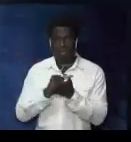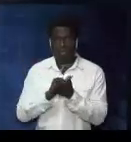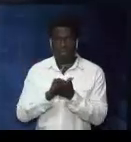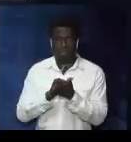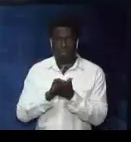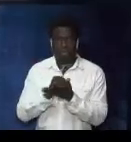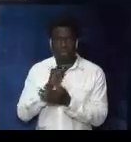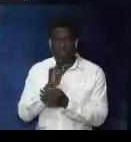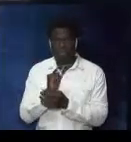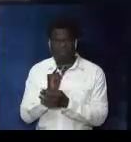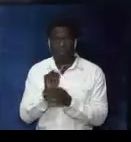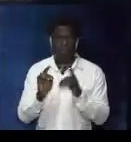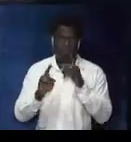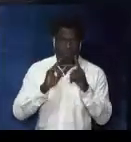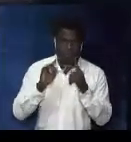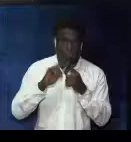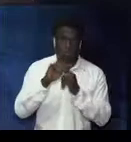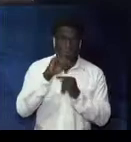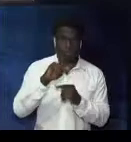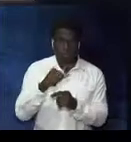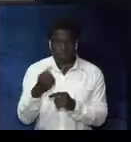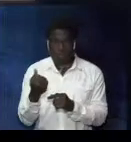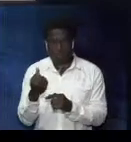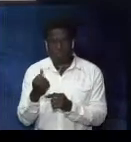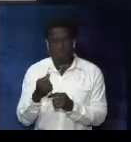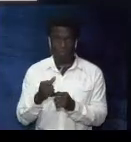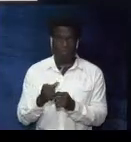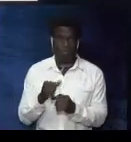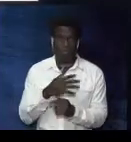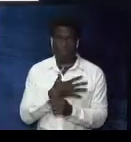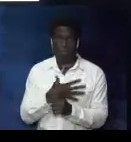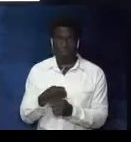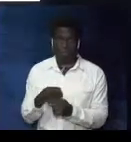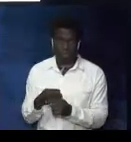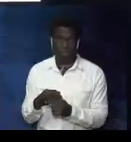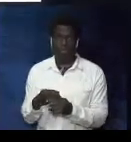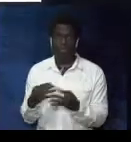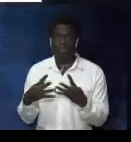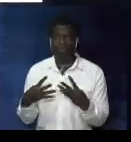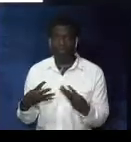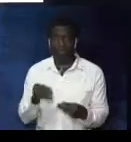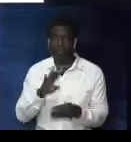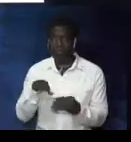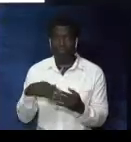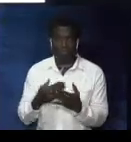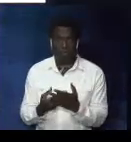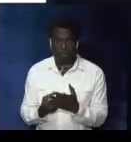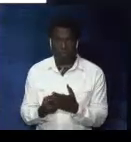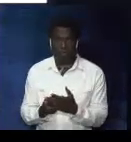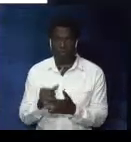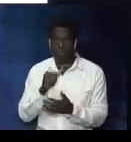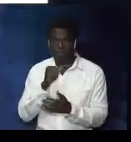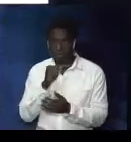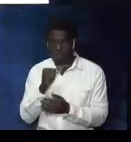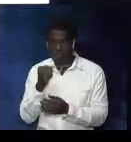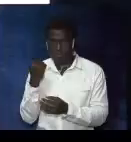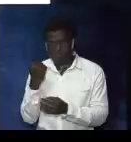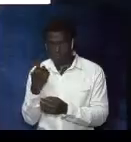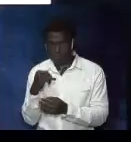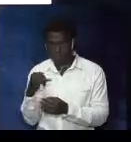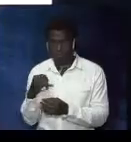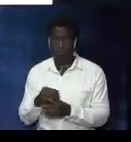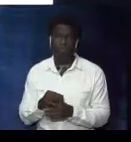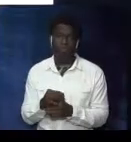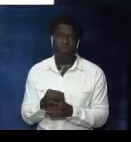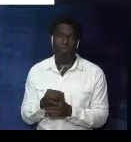That is, talking to one another, having a dialogue and resolving all those misunderstandings.